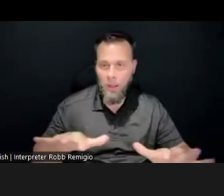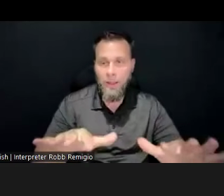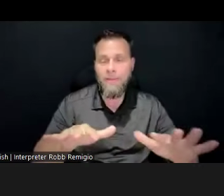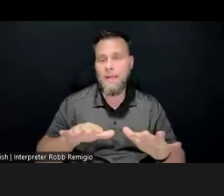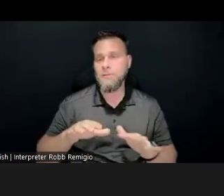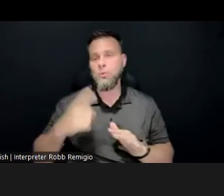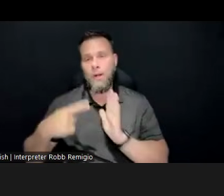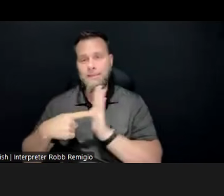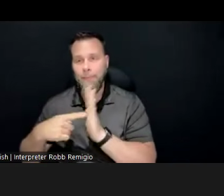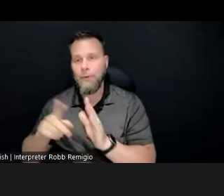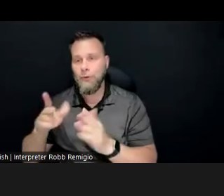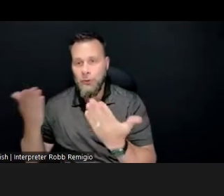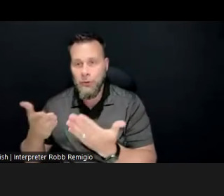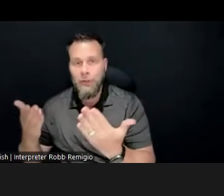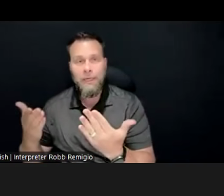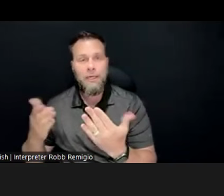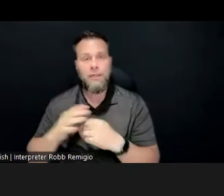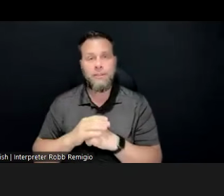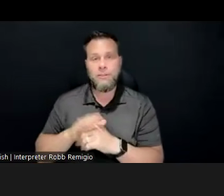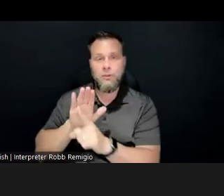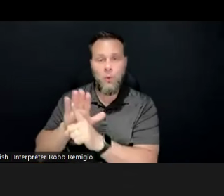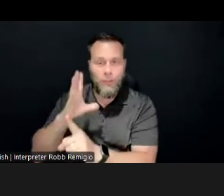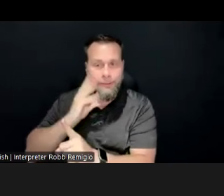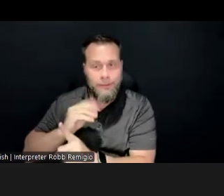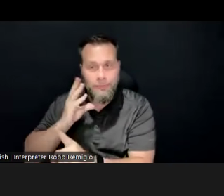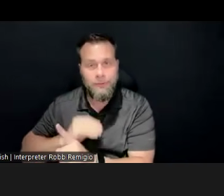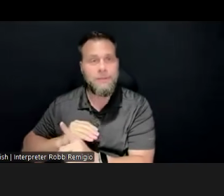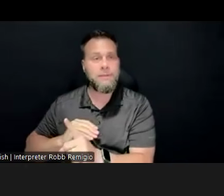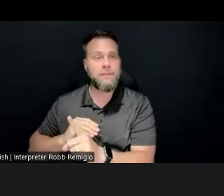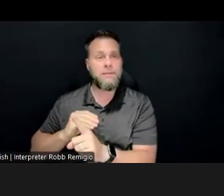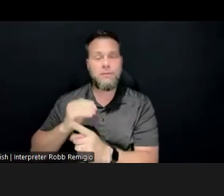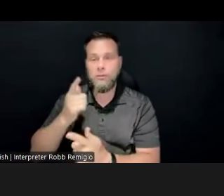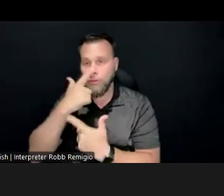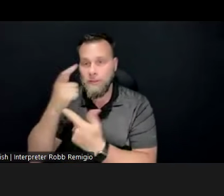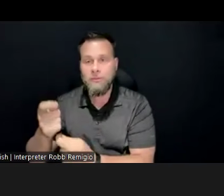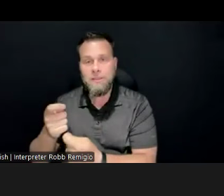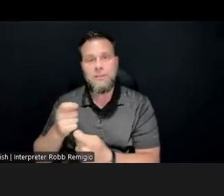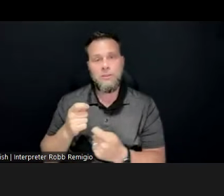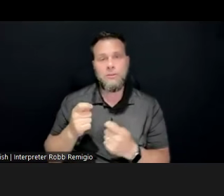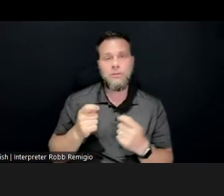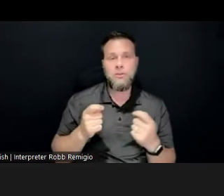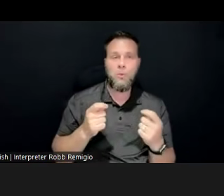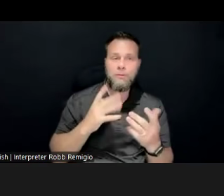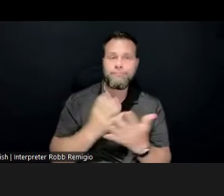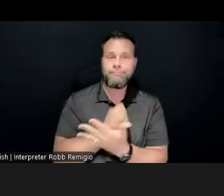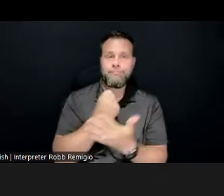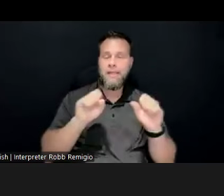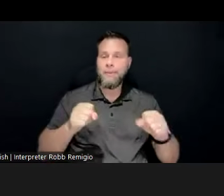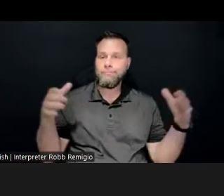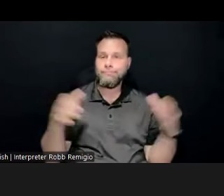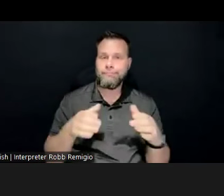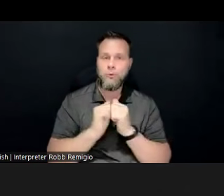because you all are here either out of interest, out of experience, and so we really want to take advantage of essentially some space that we can have together too.